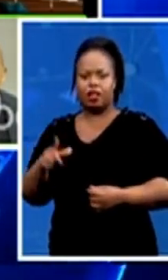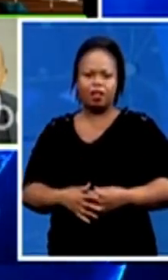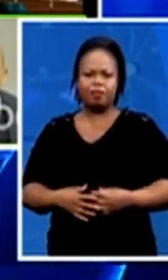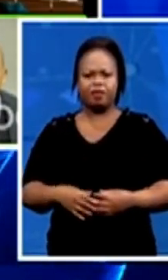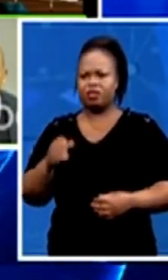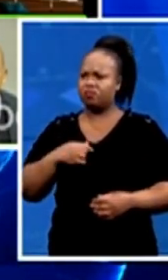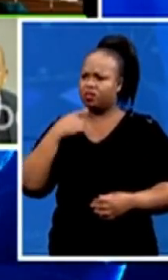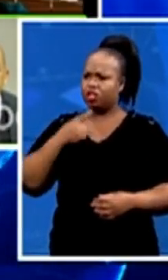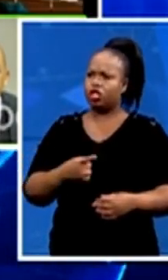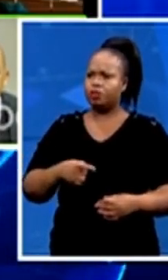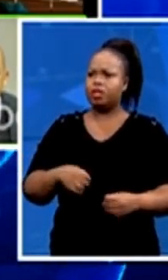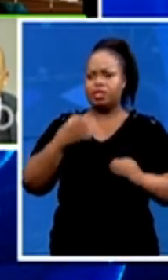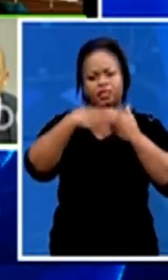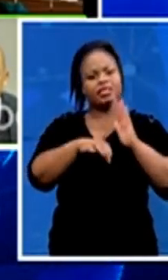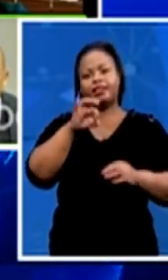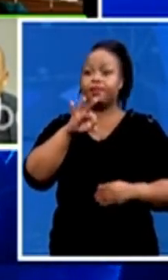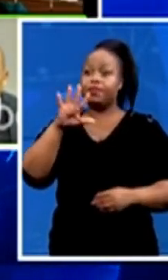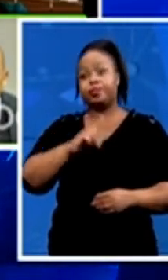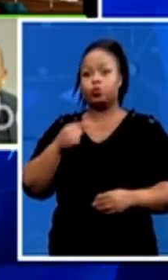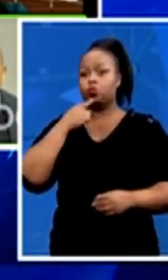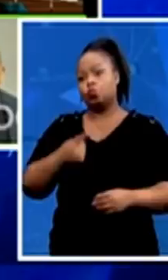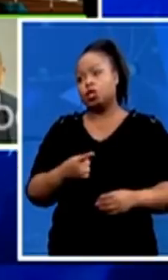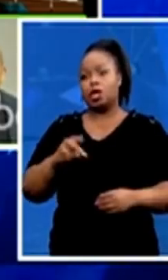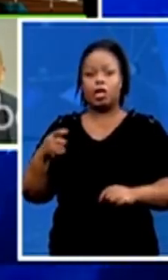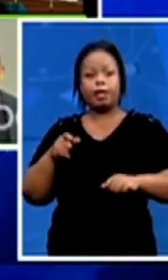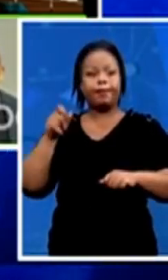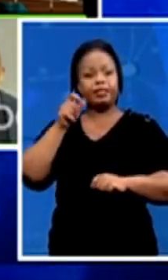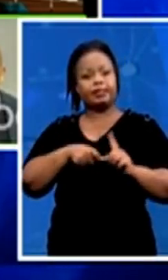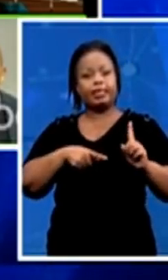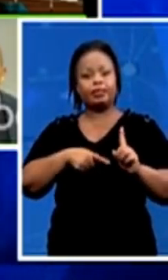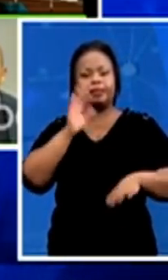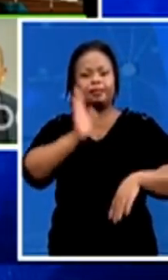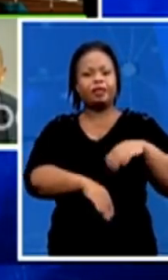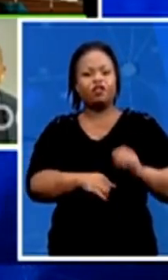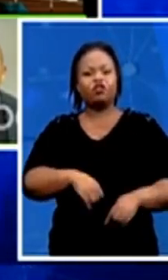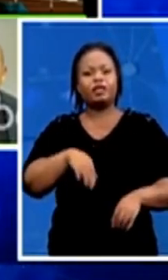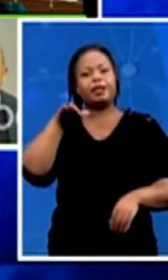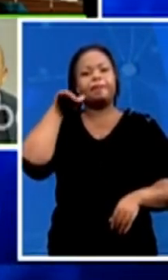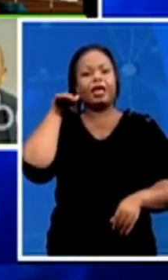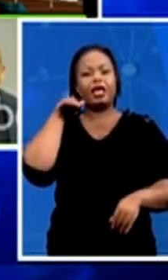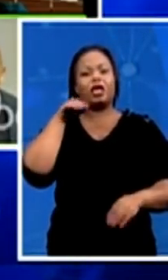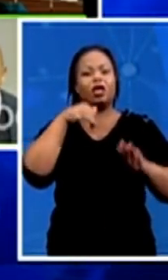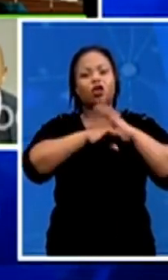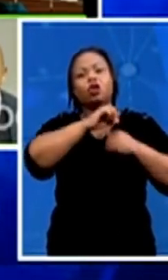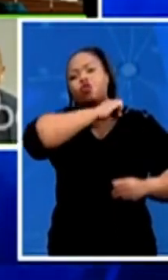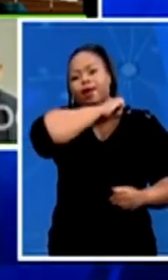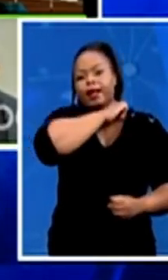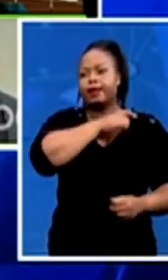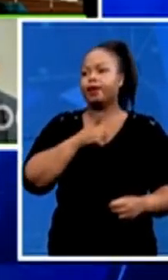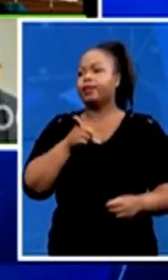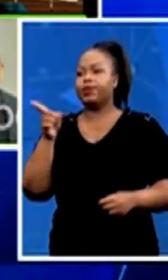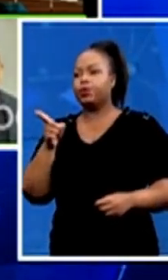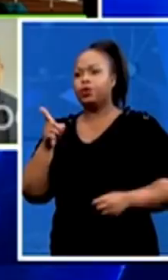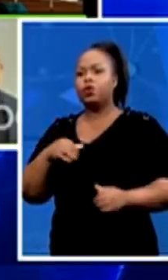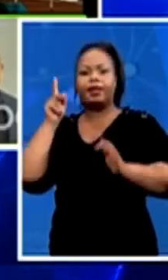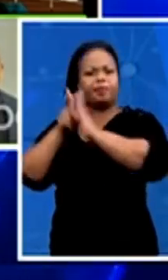the other person was charged with bank robbery. You are charged with murder. It doesn't matter.